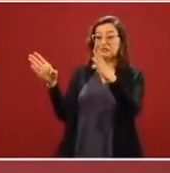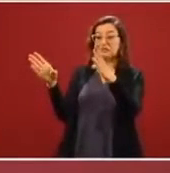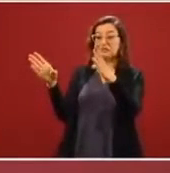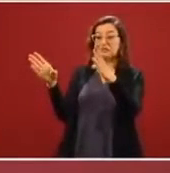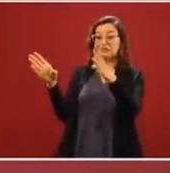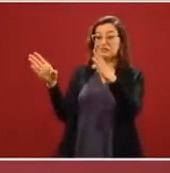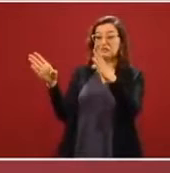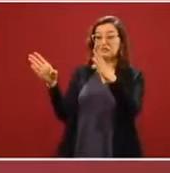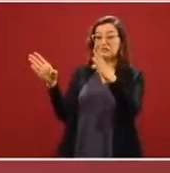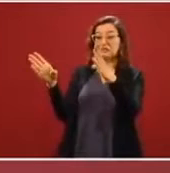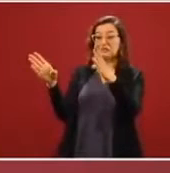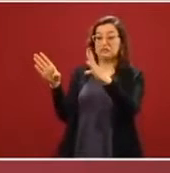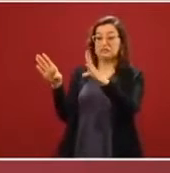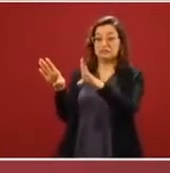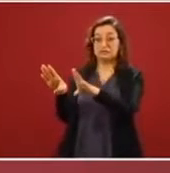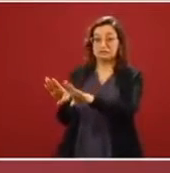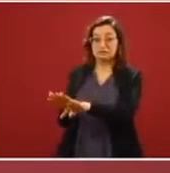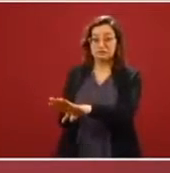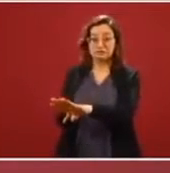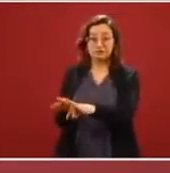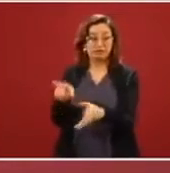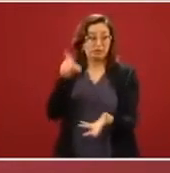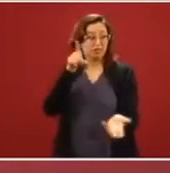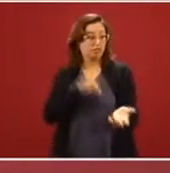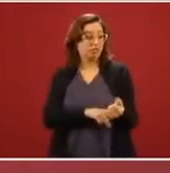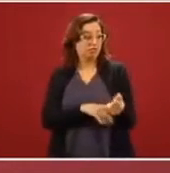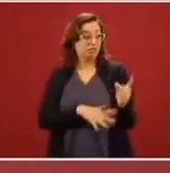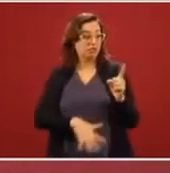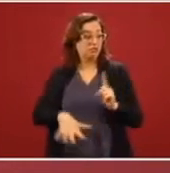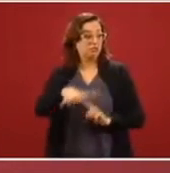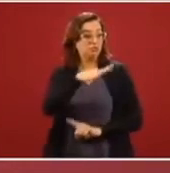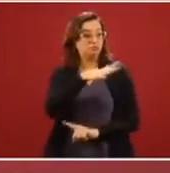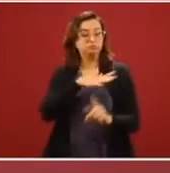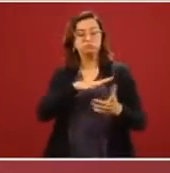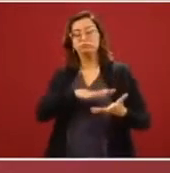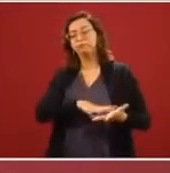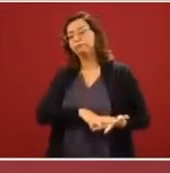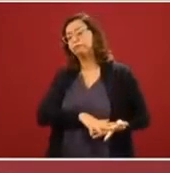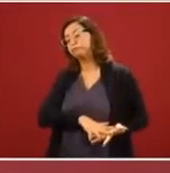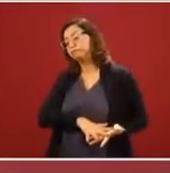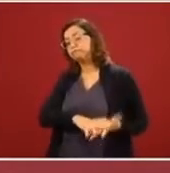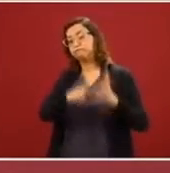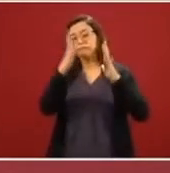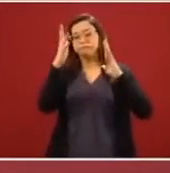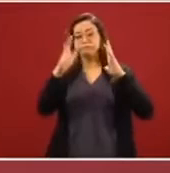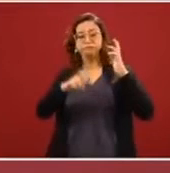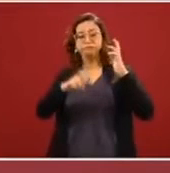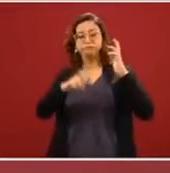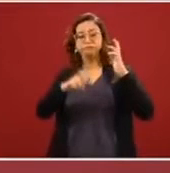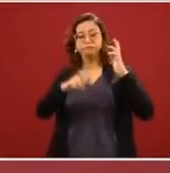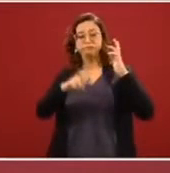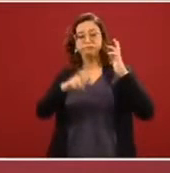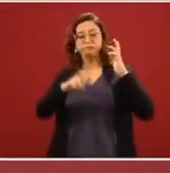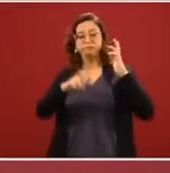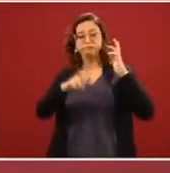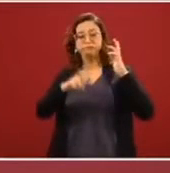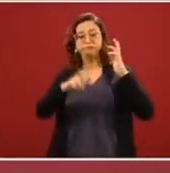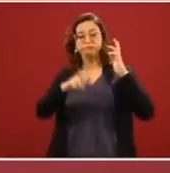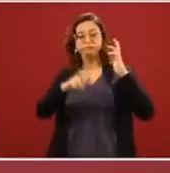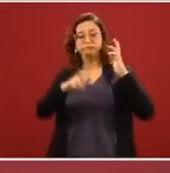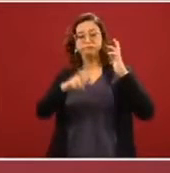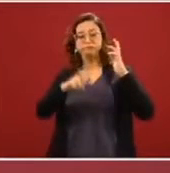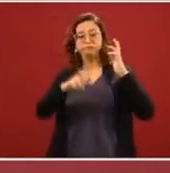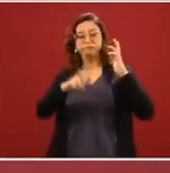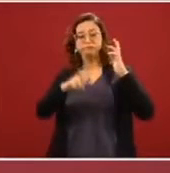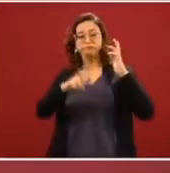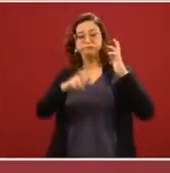incommunicable a las sociedades. to society. Porque en el momento en que no se Because from